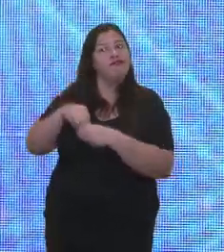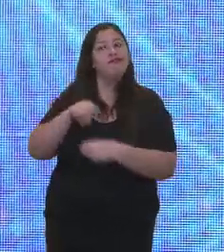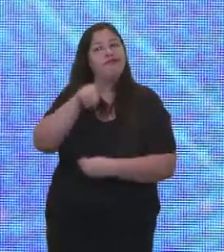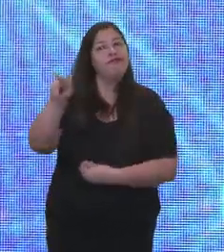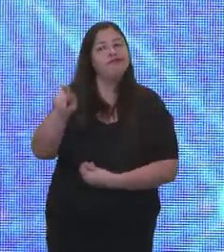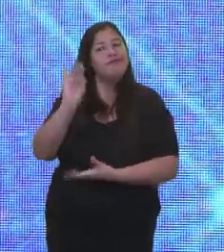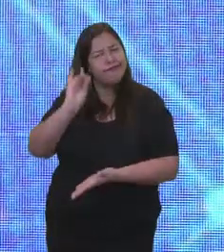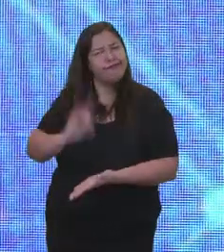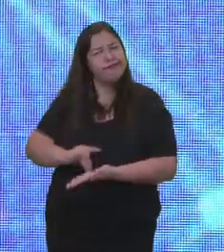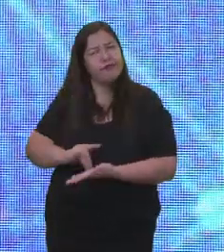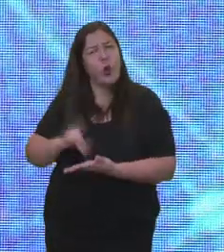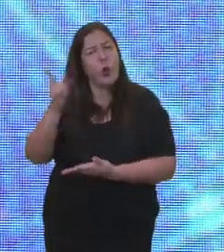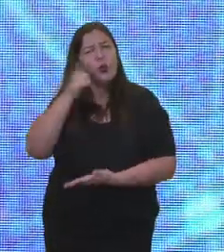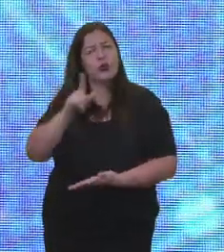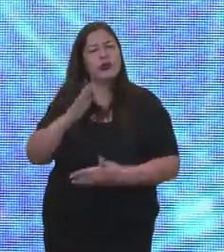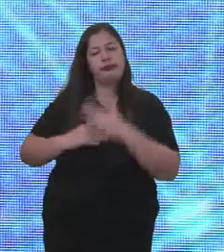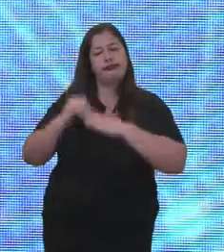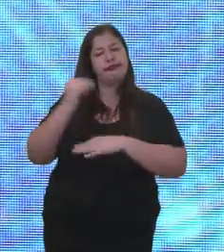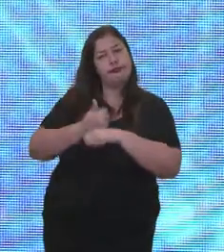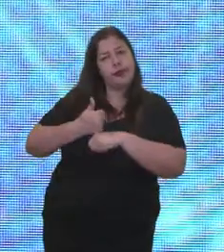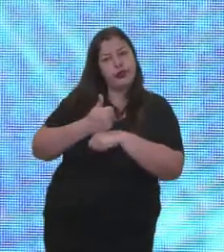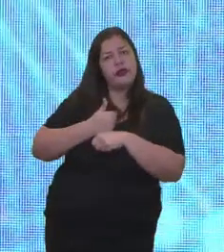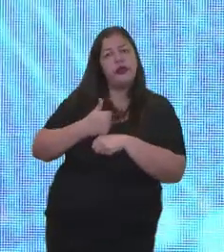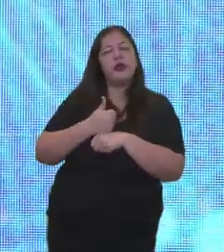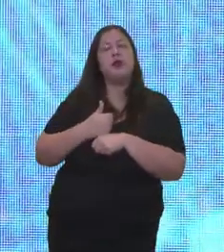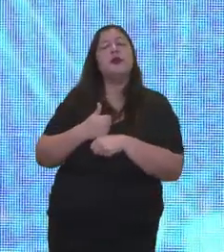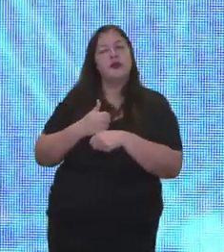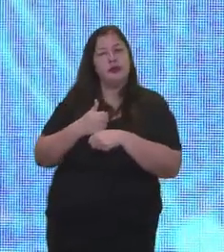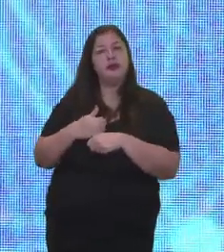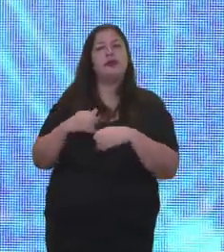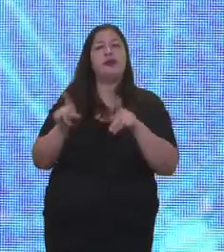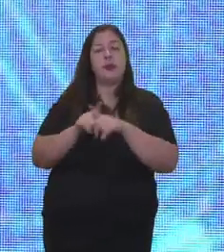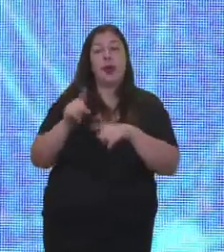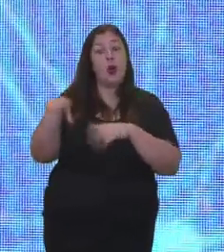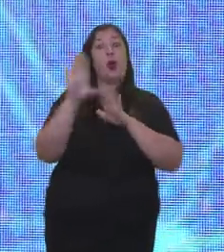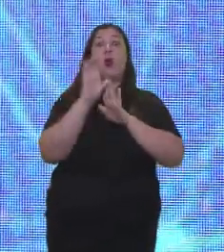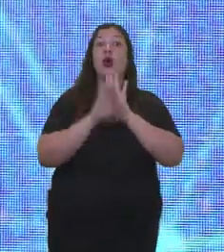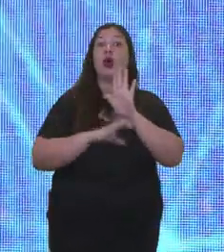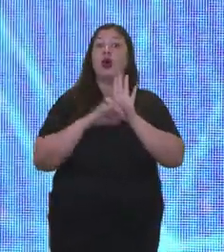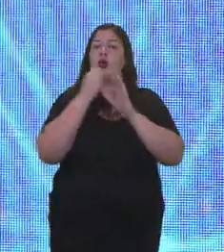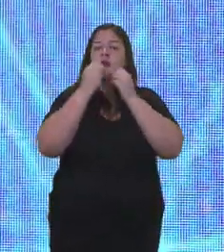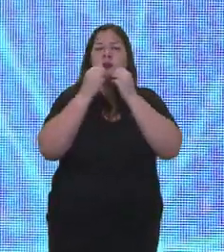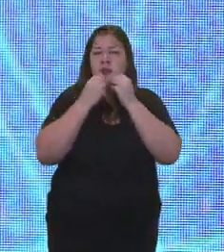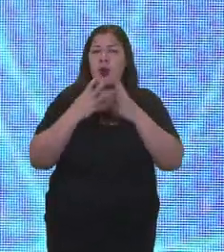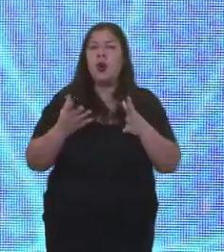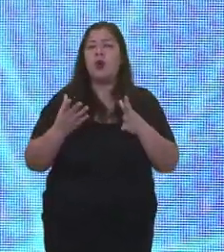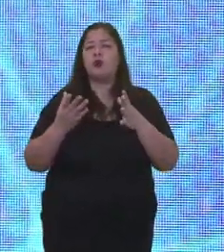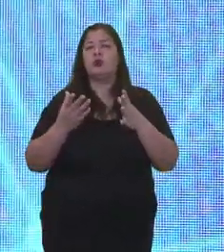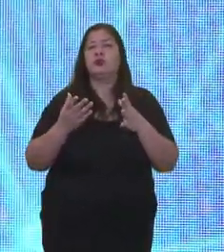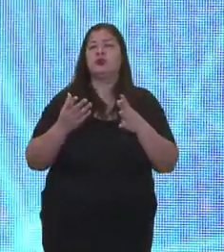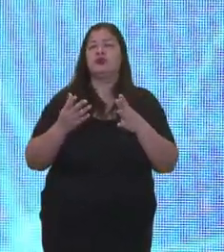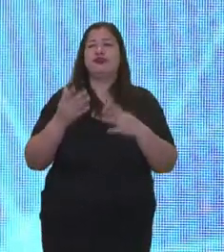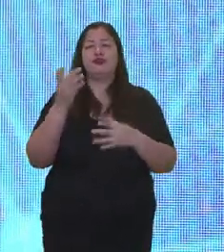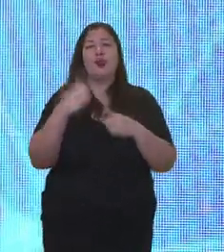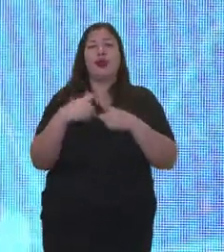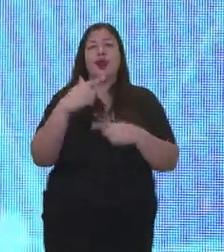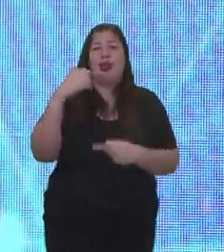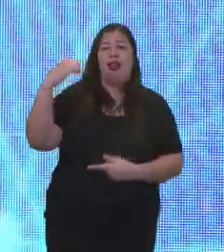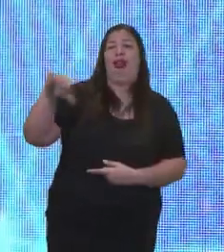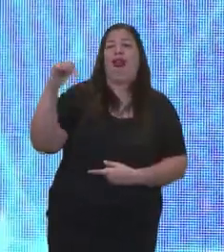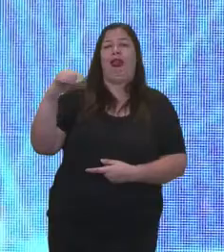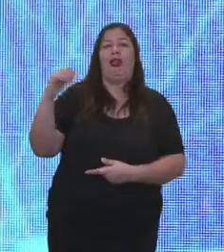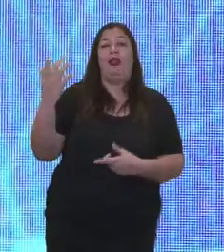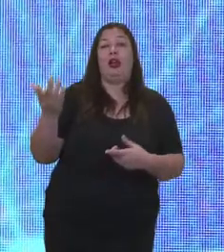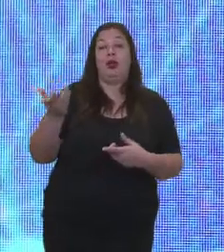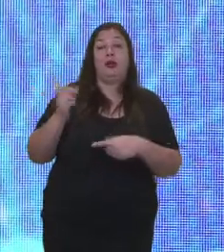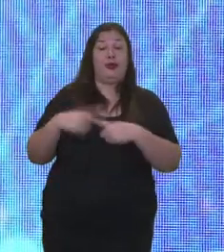So not only build themselves professionally, but have a life story that must